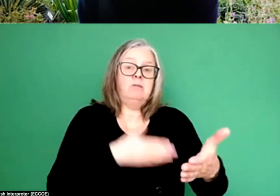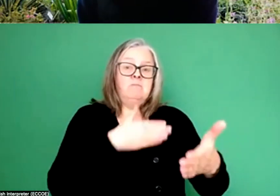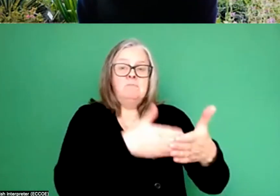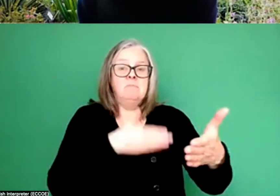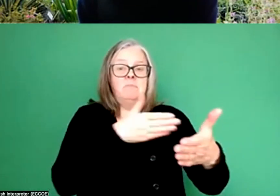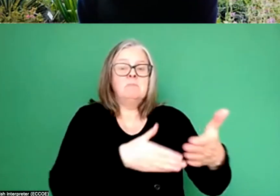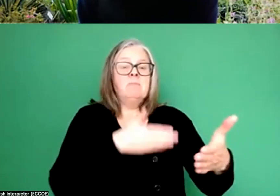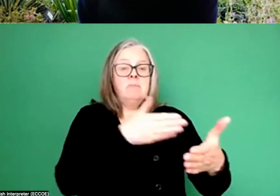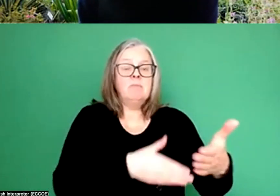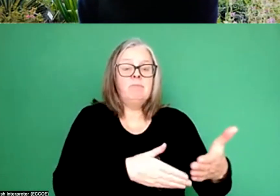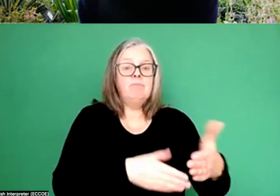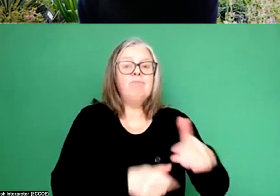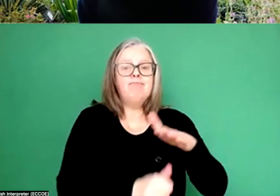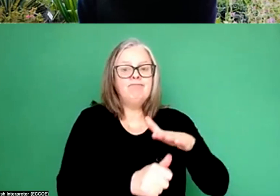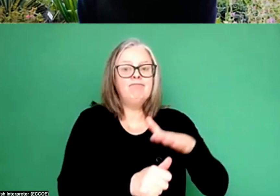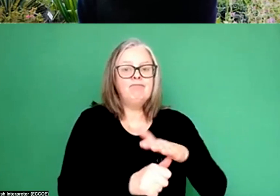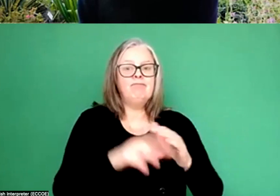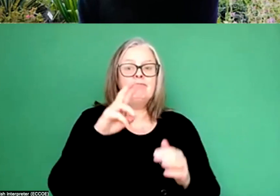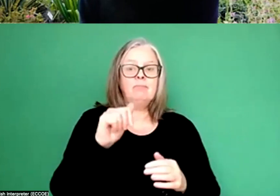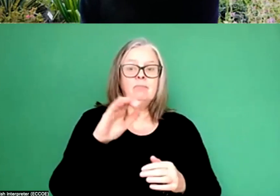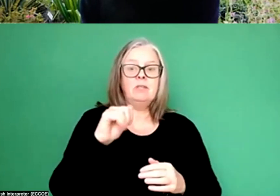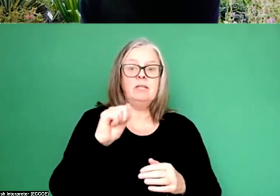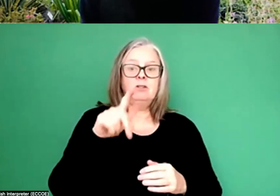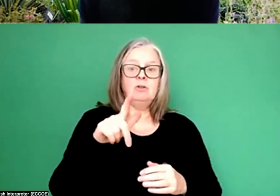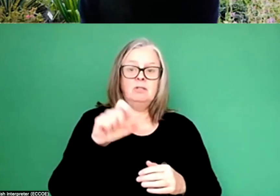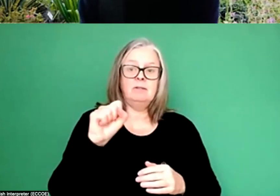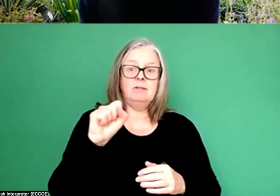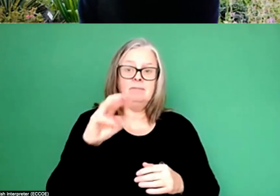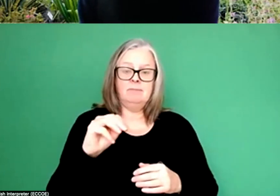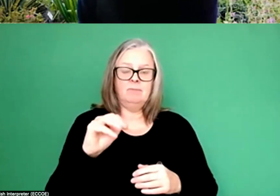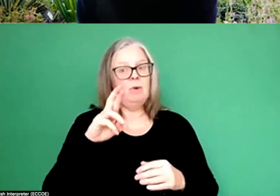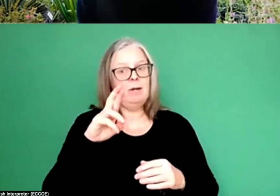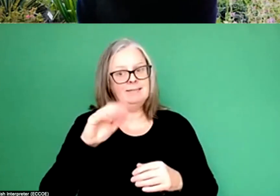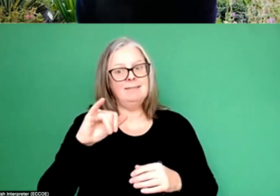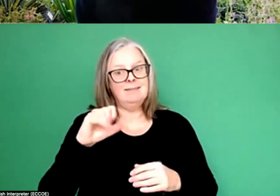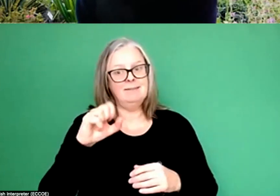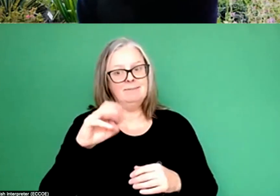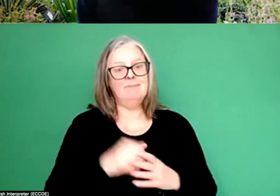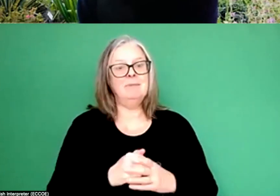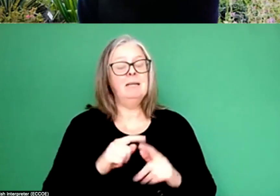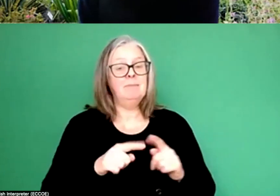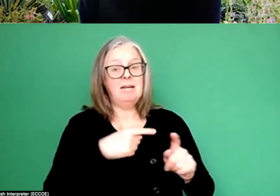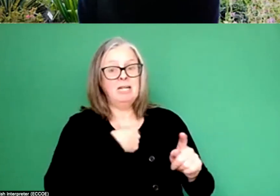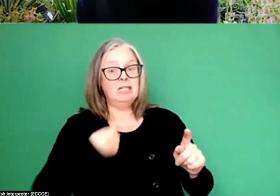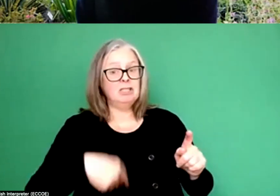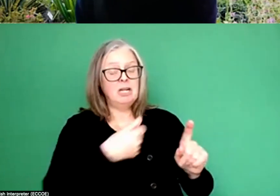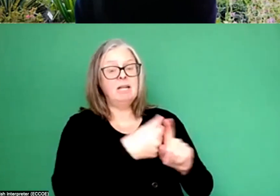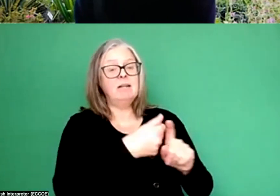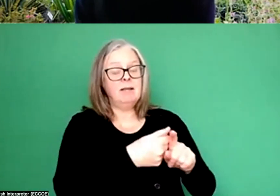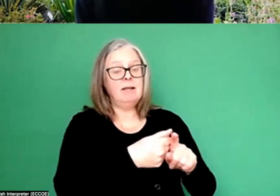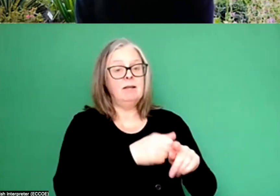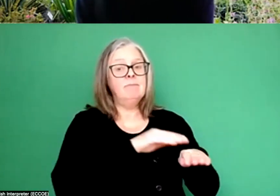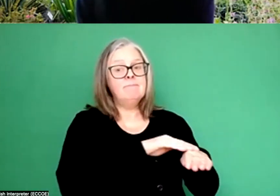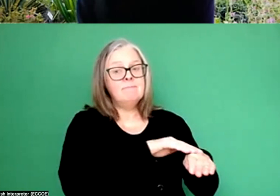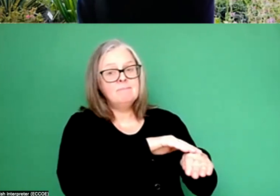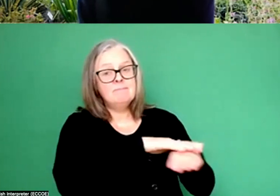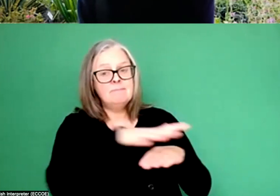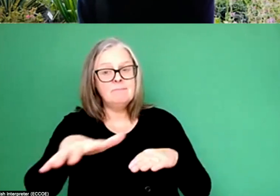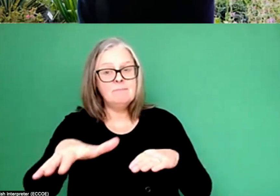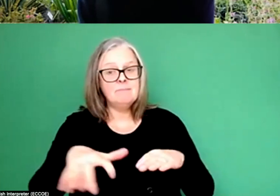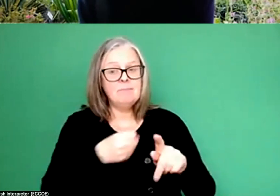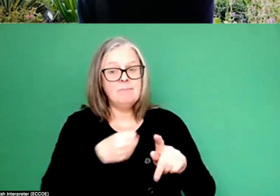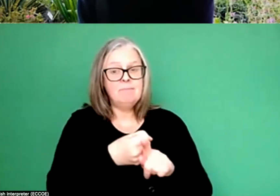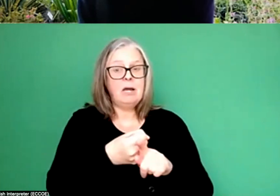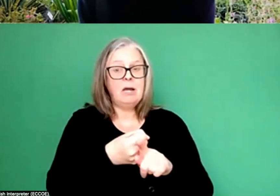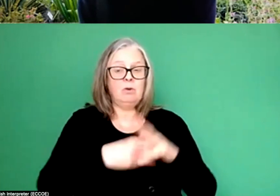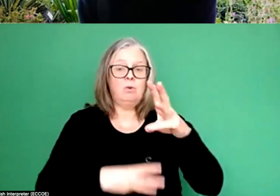understand that like what China does and, you know, shapes the world in such a massive way. And so, you know, how do